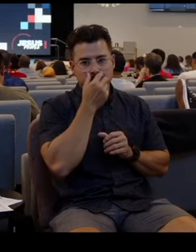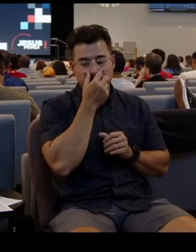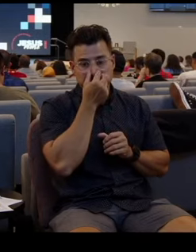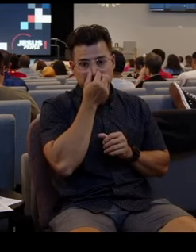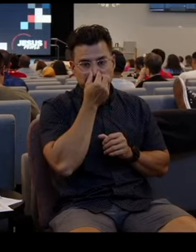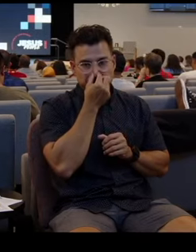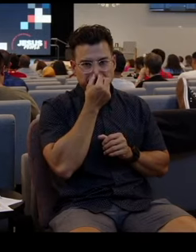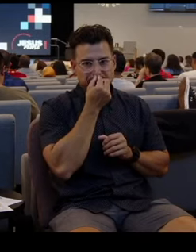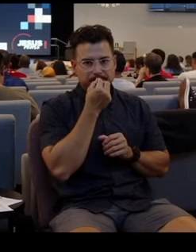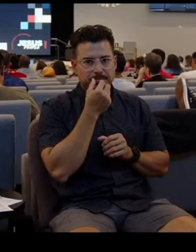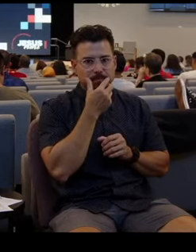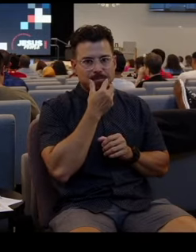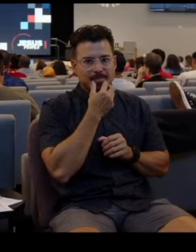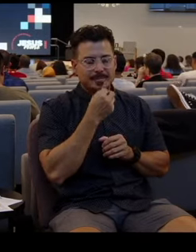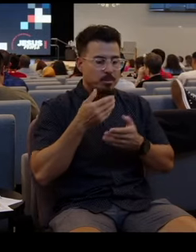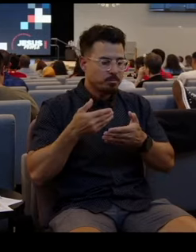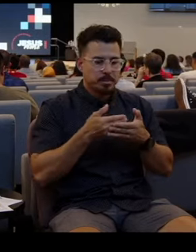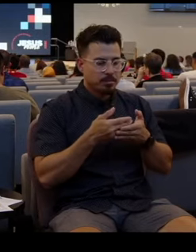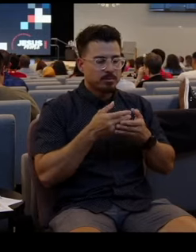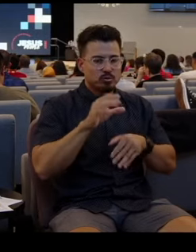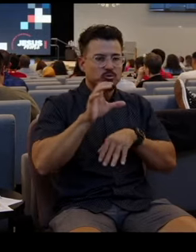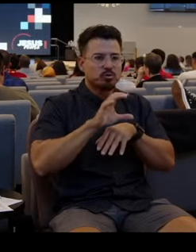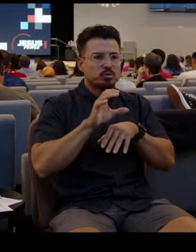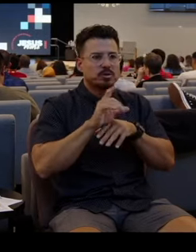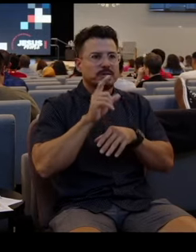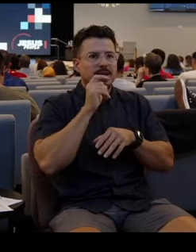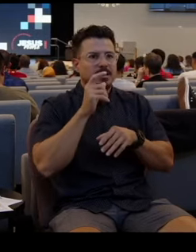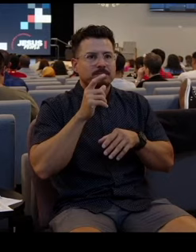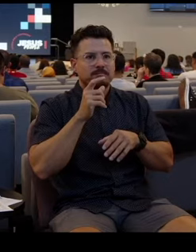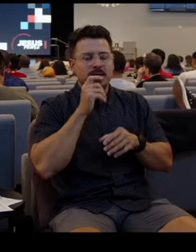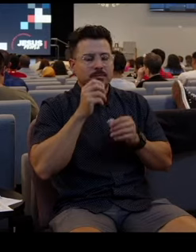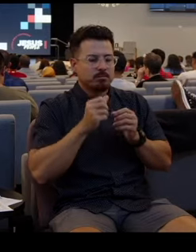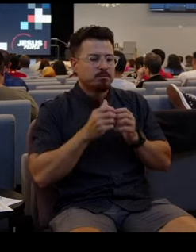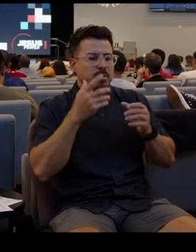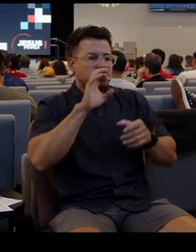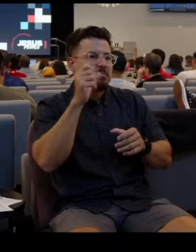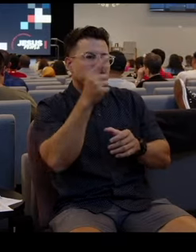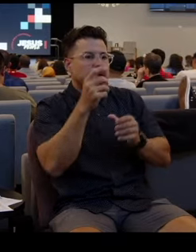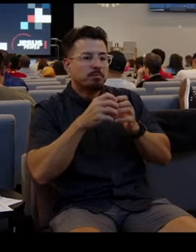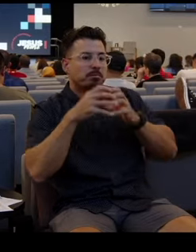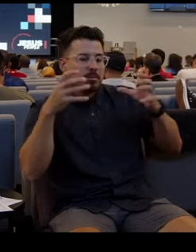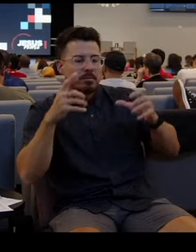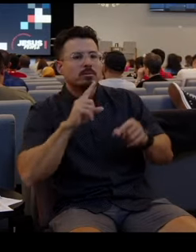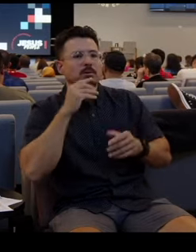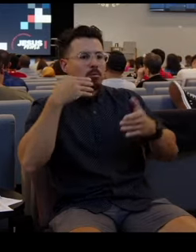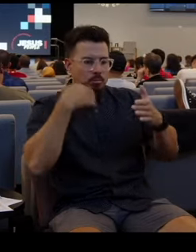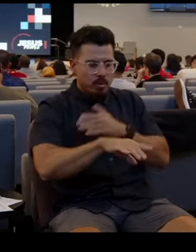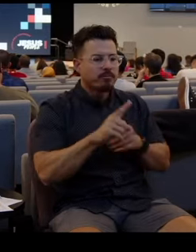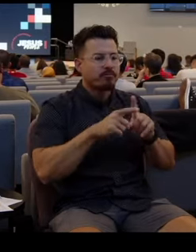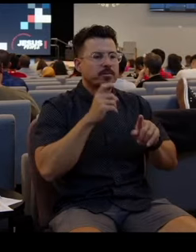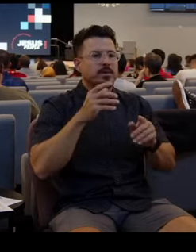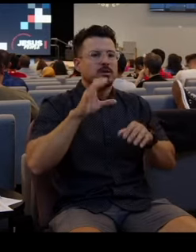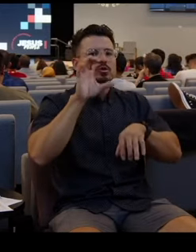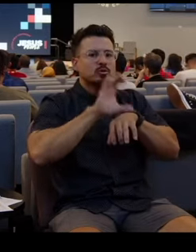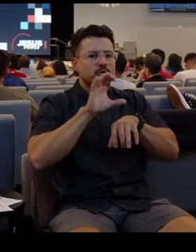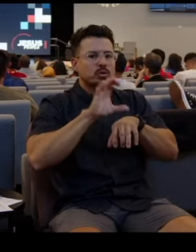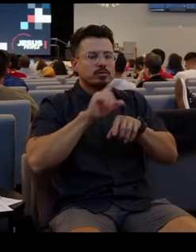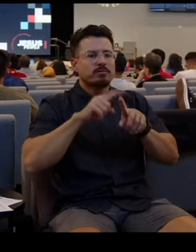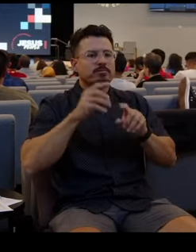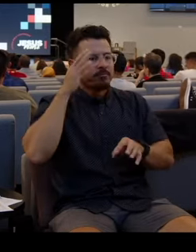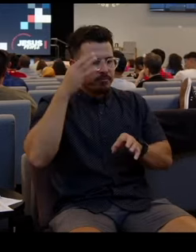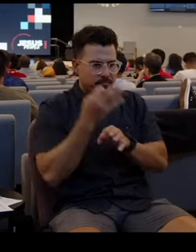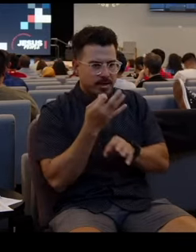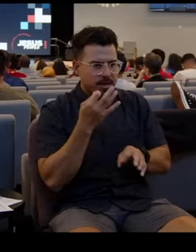You know, baby churches aren't hatched. They're birthed from local congregations. They're households of faith.